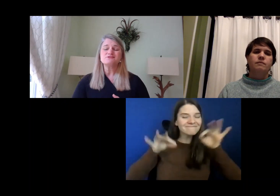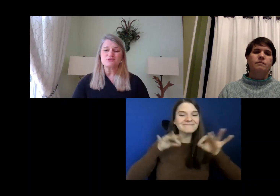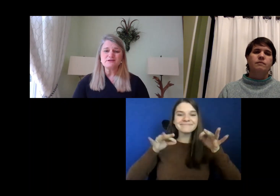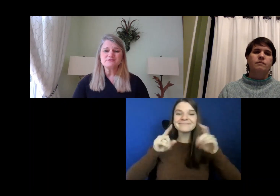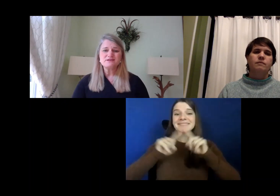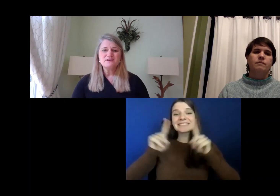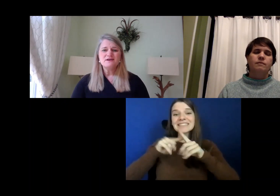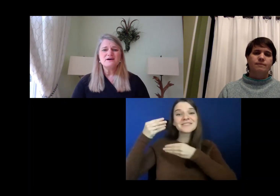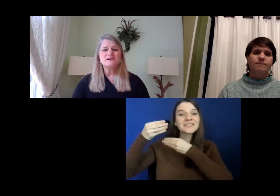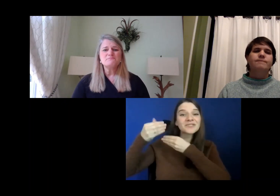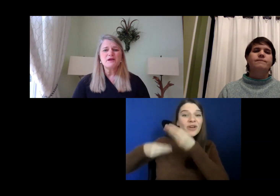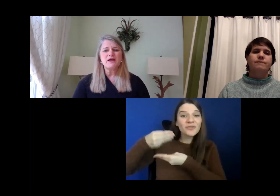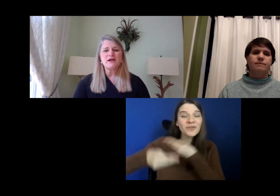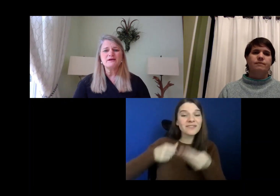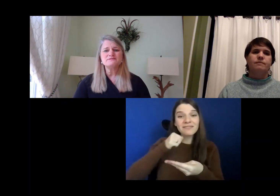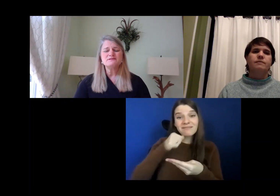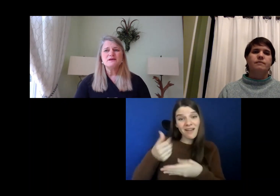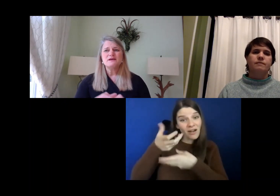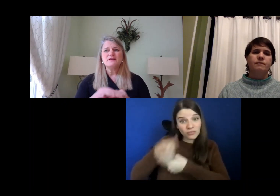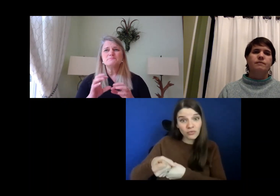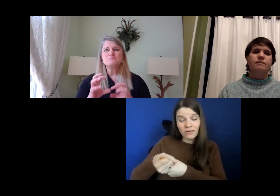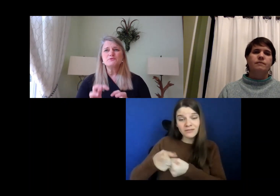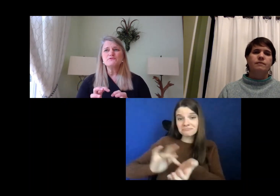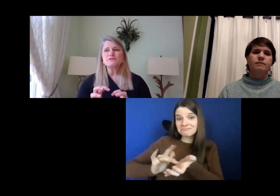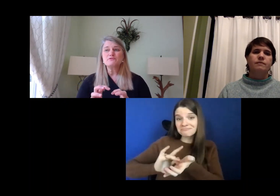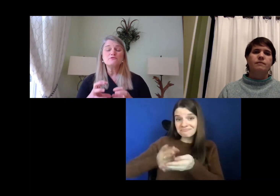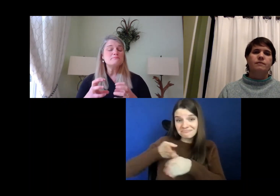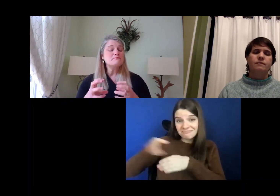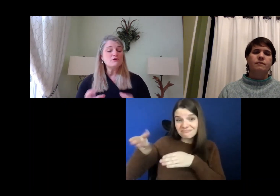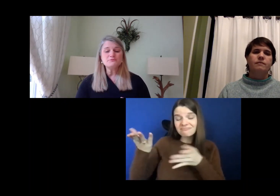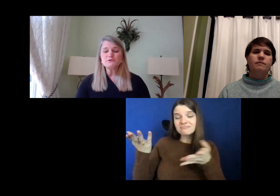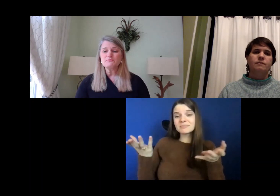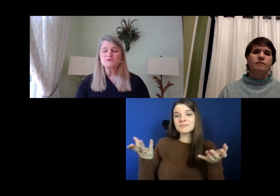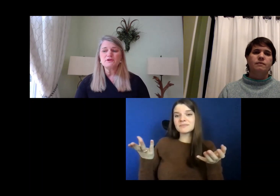generational distrust and